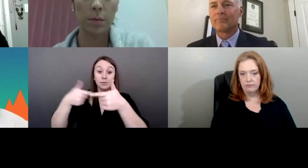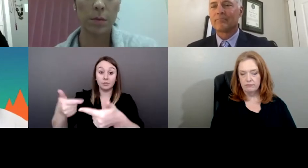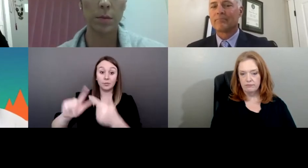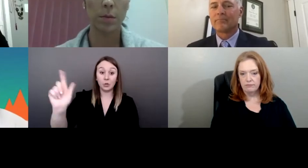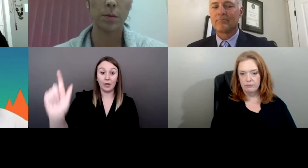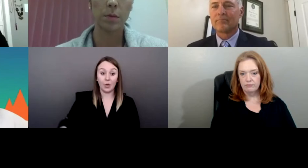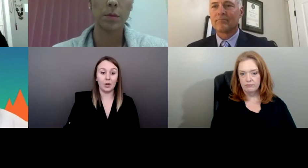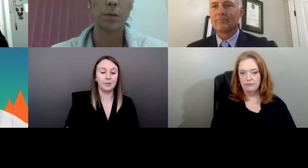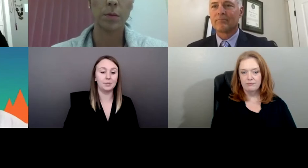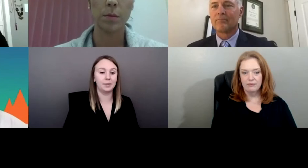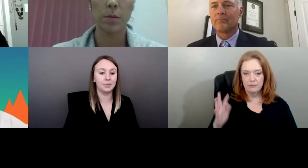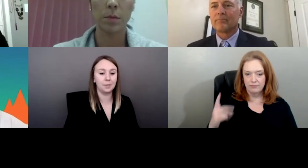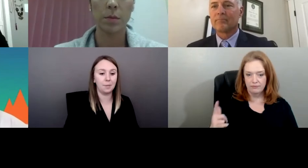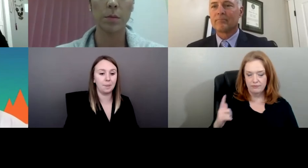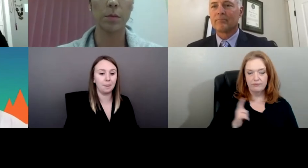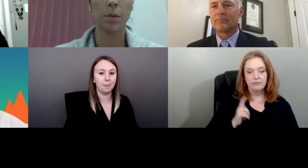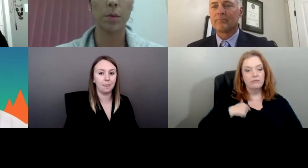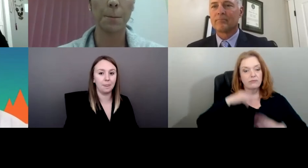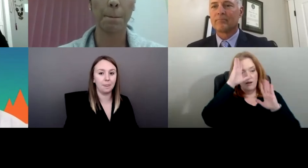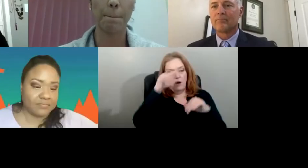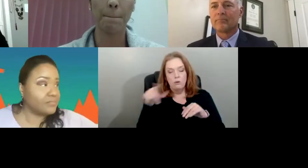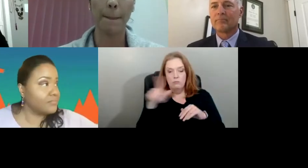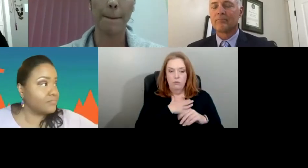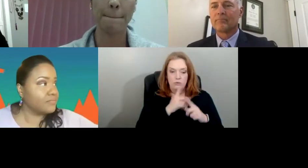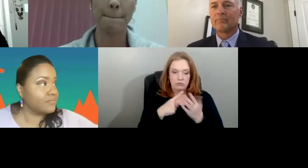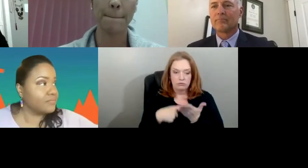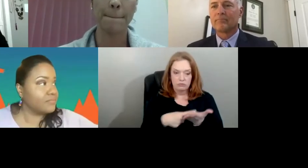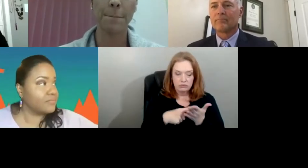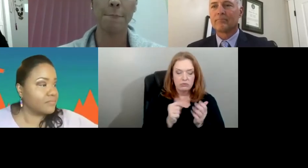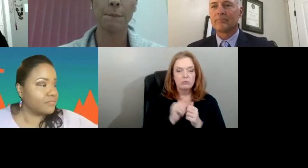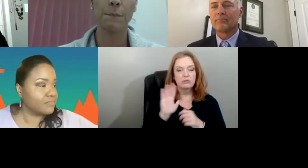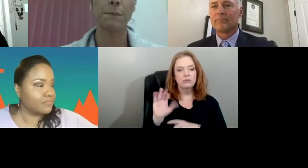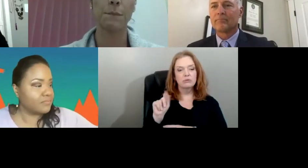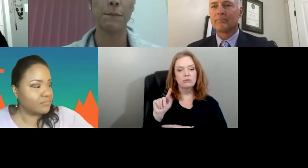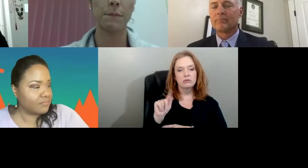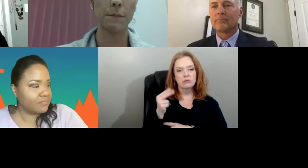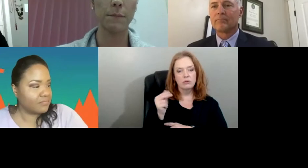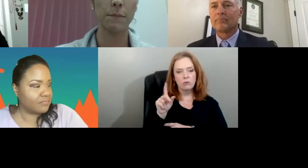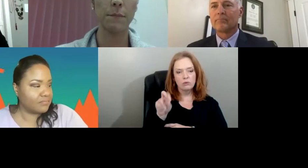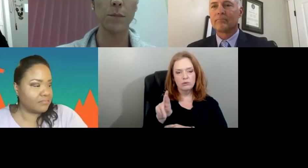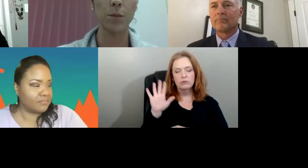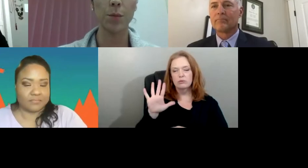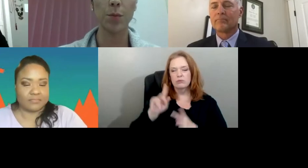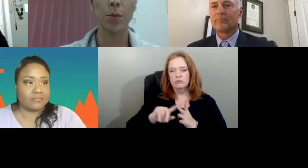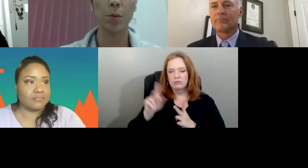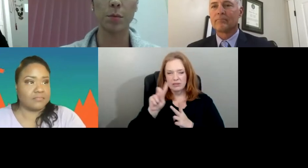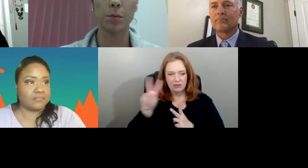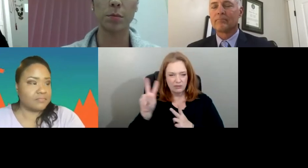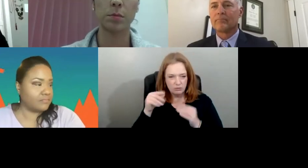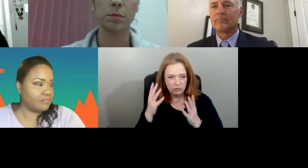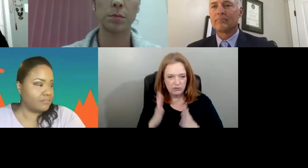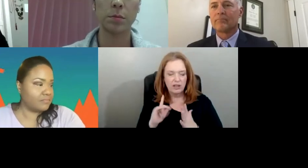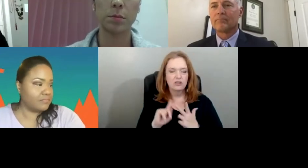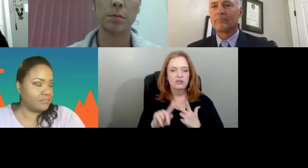with your stakeholders, with your domestic violence service providers, with you know, the leaders and stakeholders in your community, to